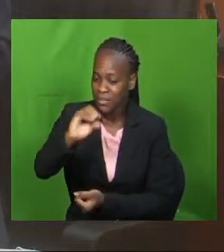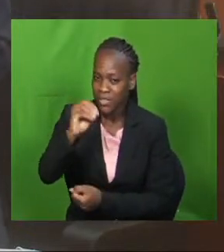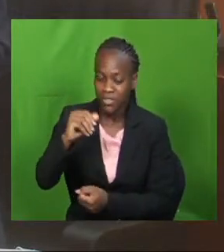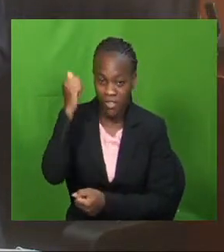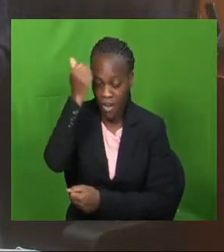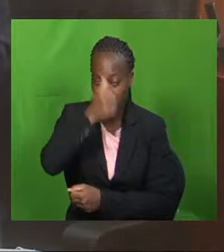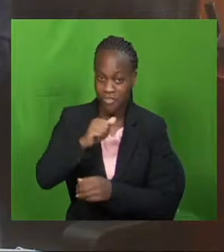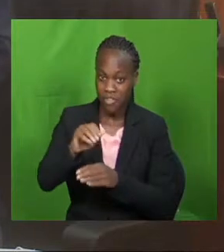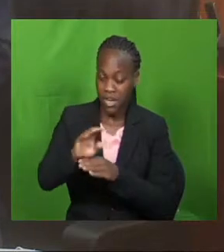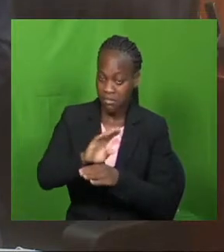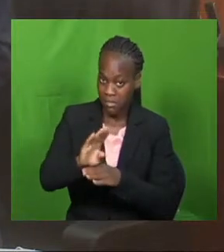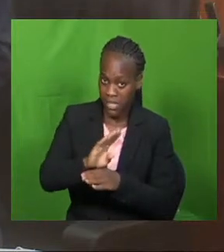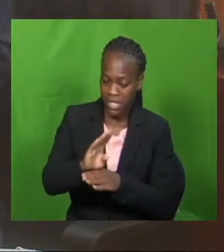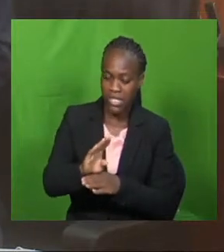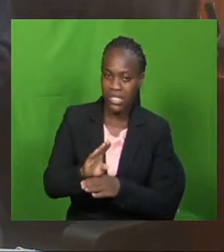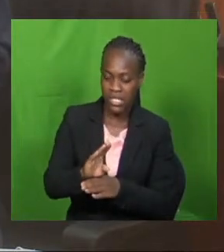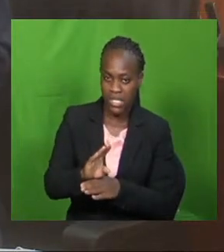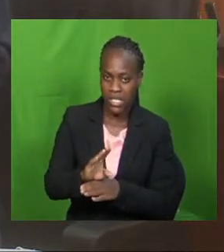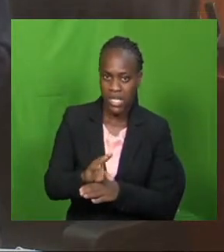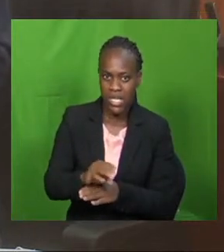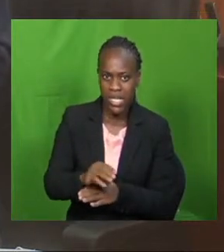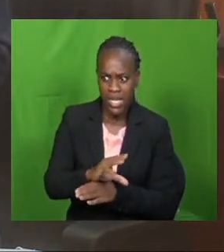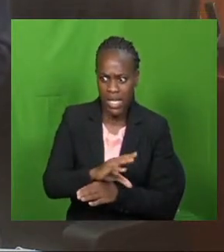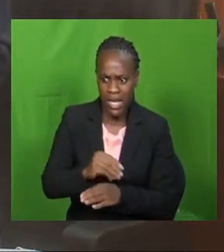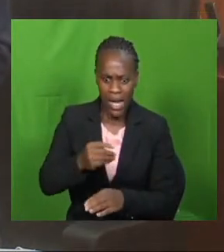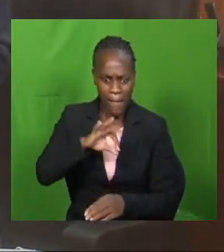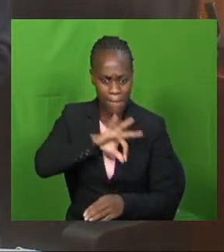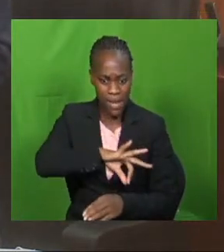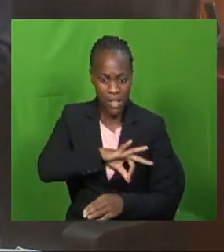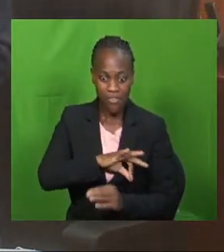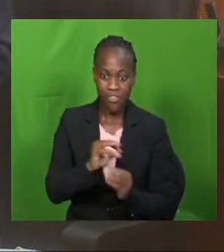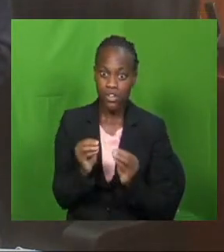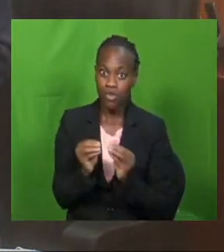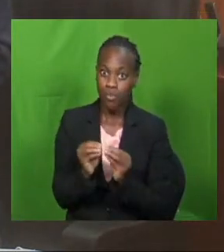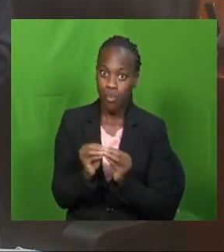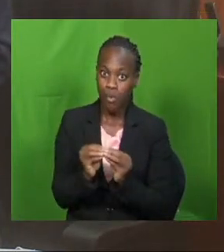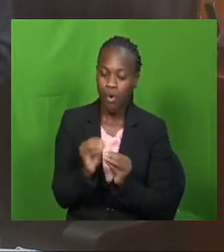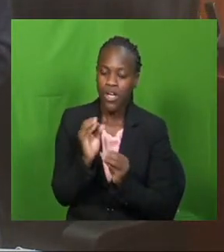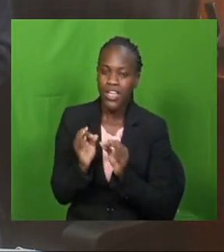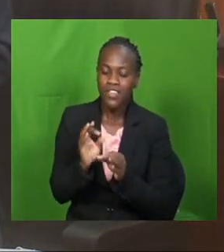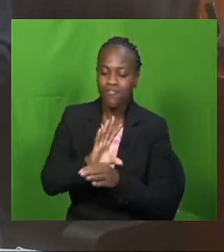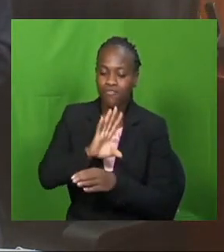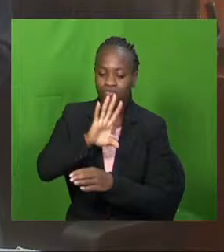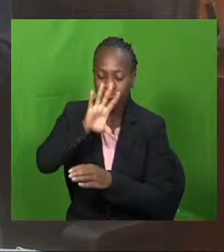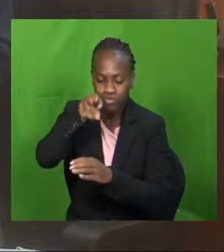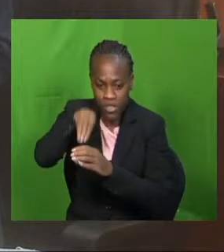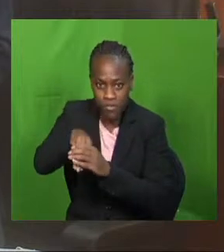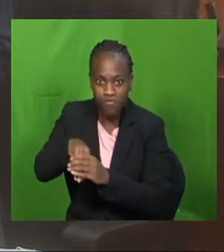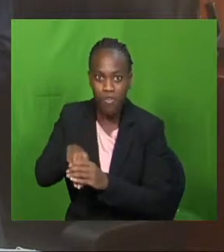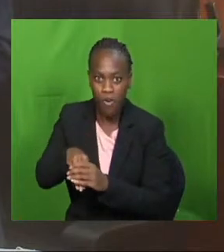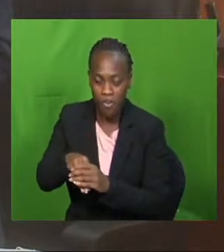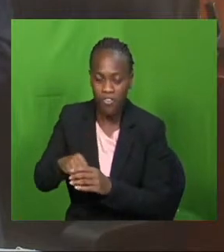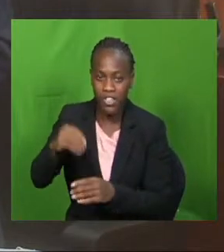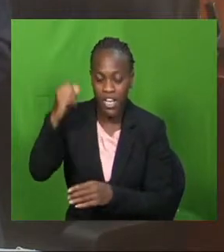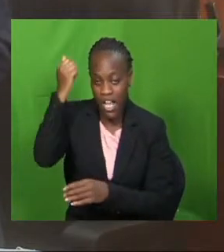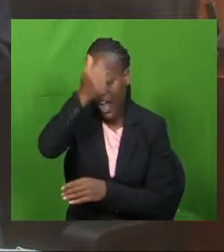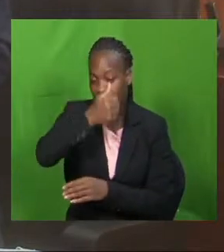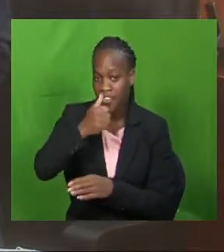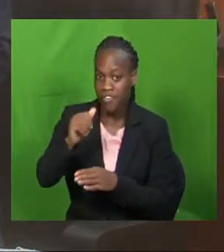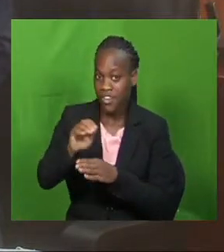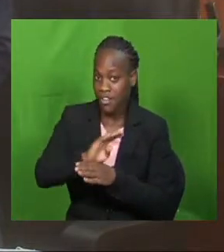there are truckloads of benefits to be derived from the African Continental Free Trade Area in such enterprises. The benefits